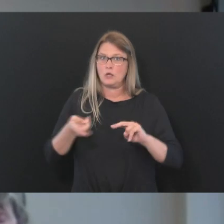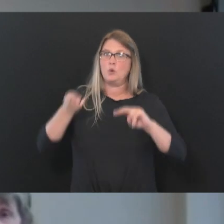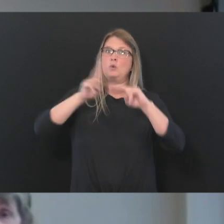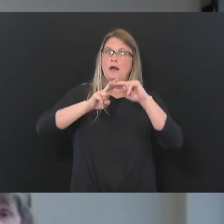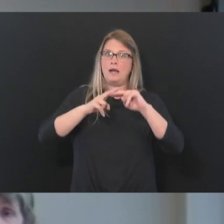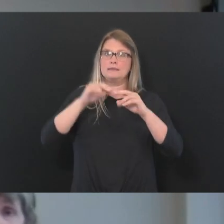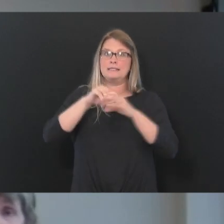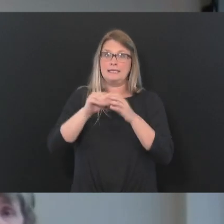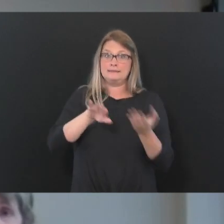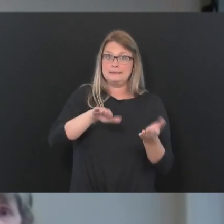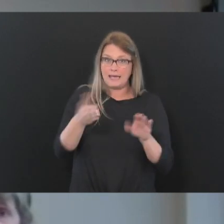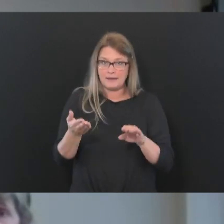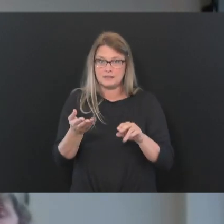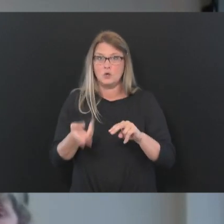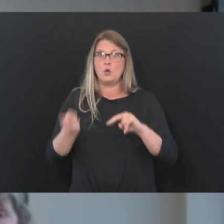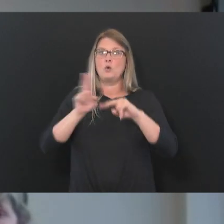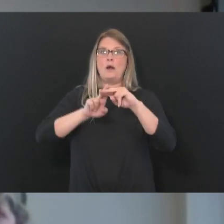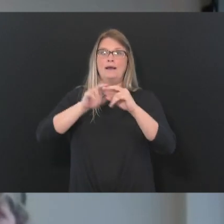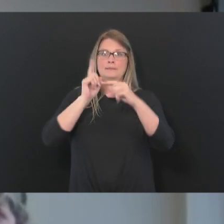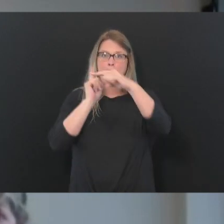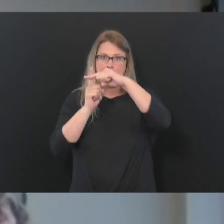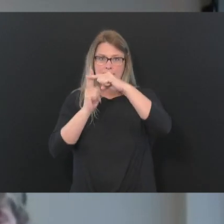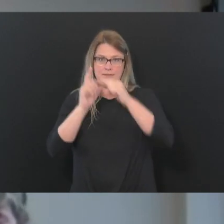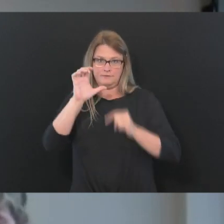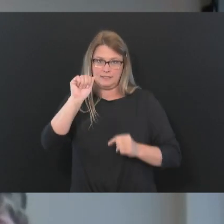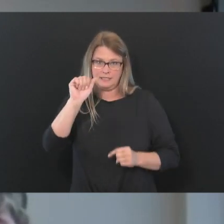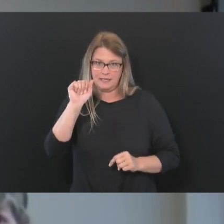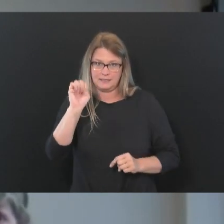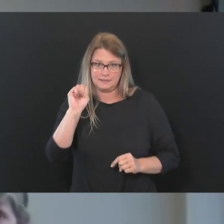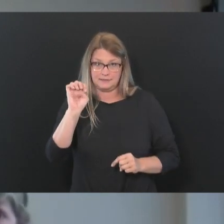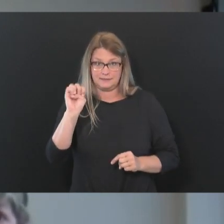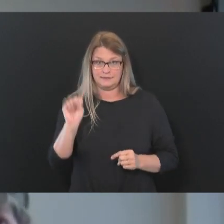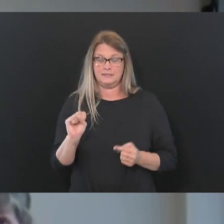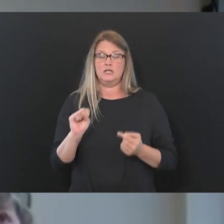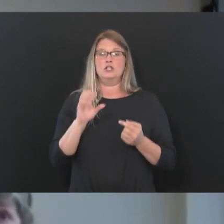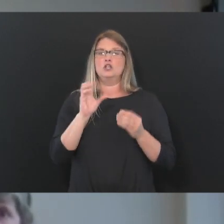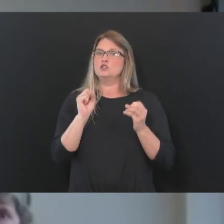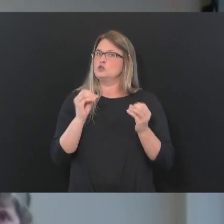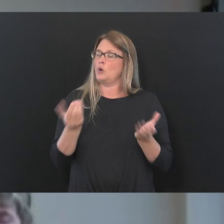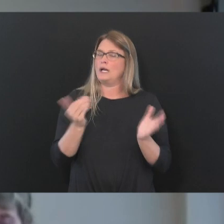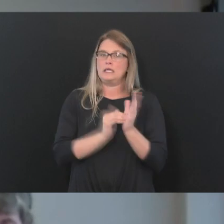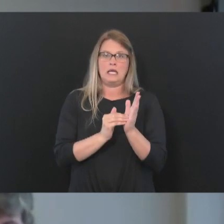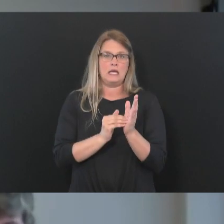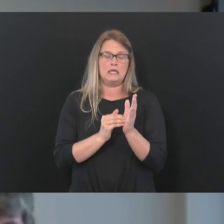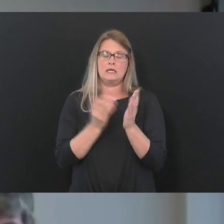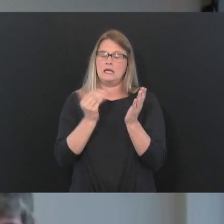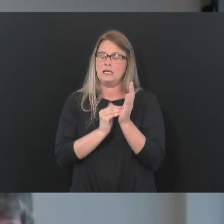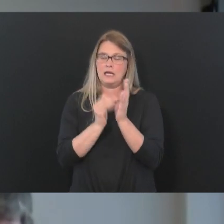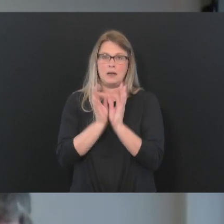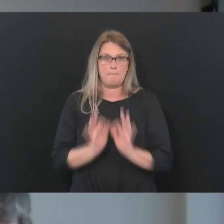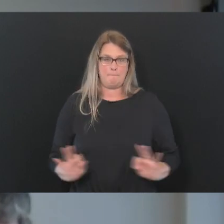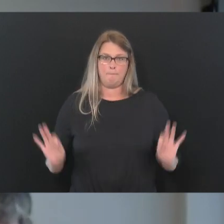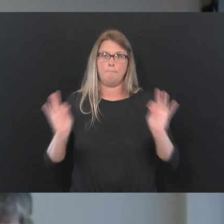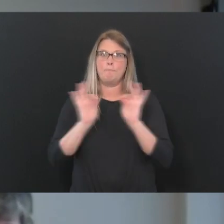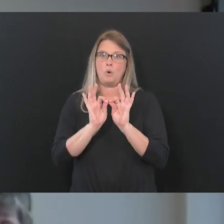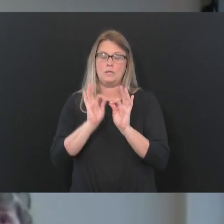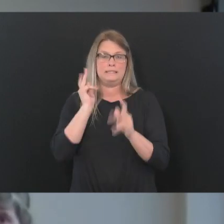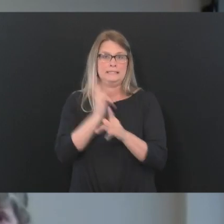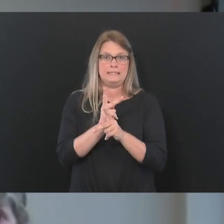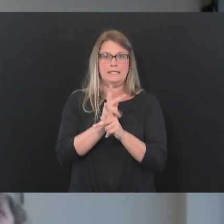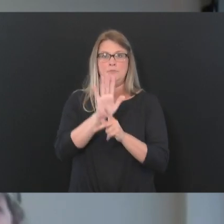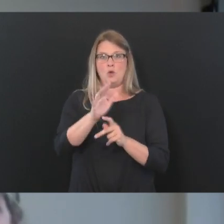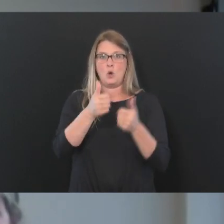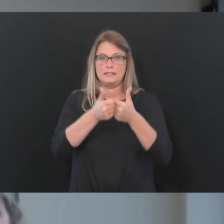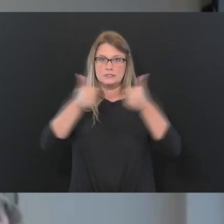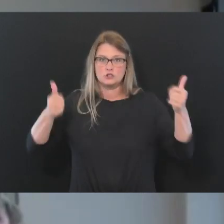sadly. And so it just reiterates the importance, the critical importance of the social distancing, the